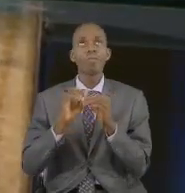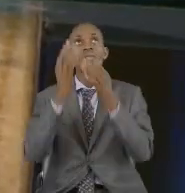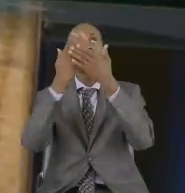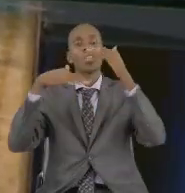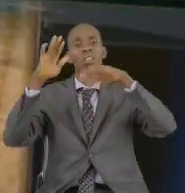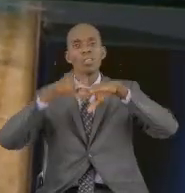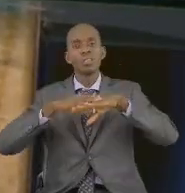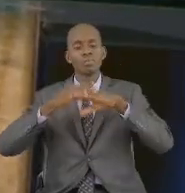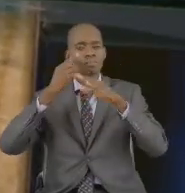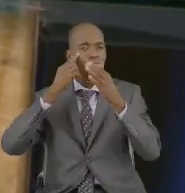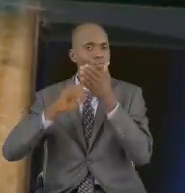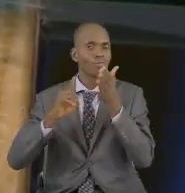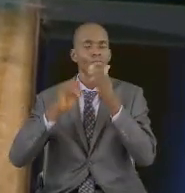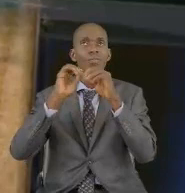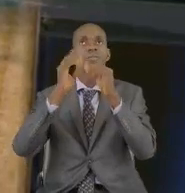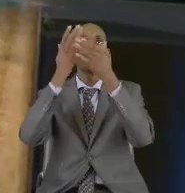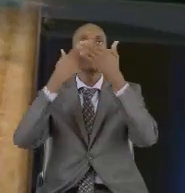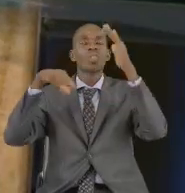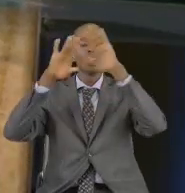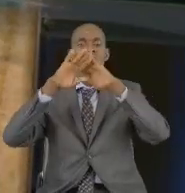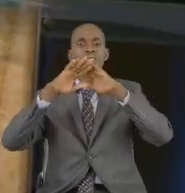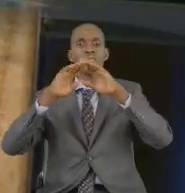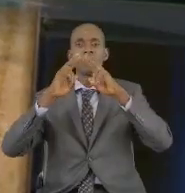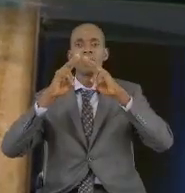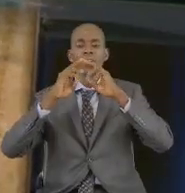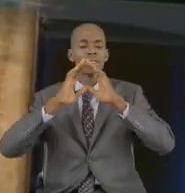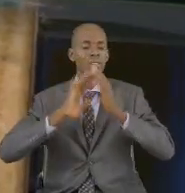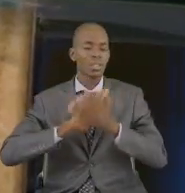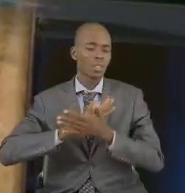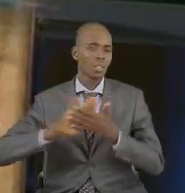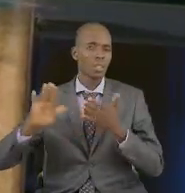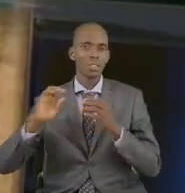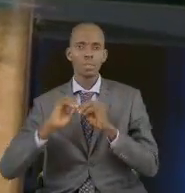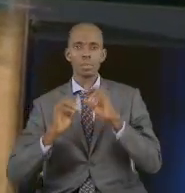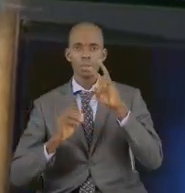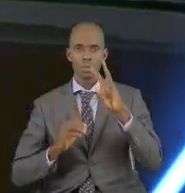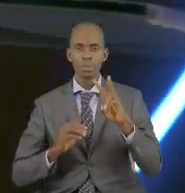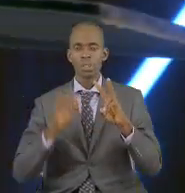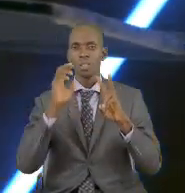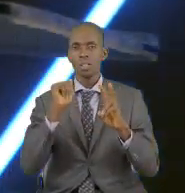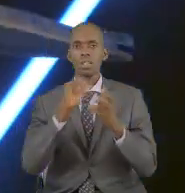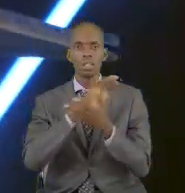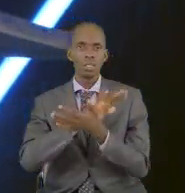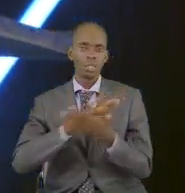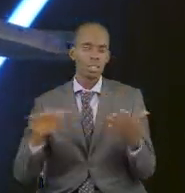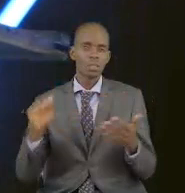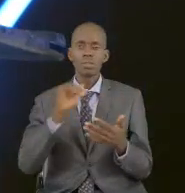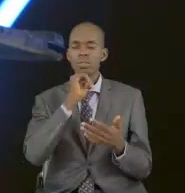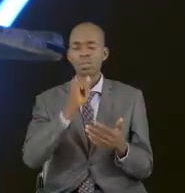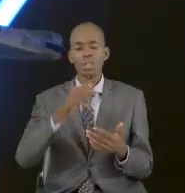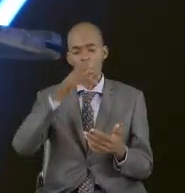in heaven, very clear. Number two, a cleansed,